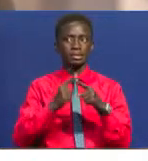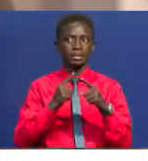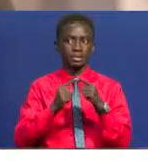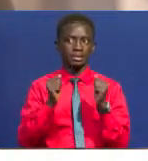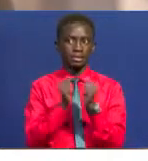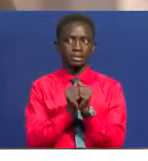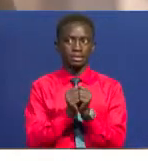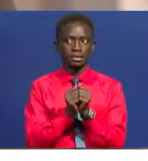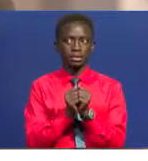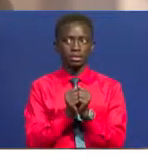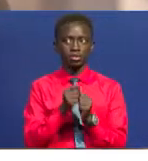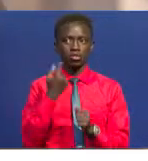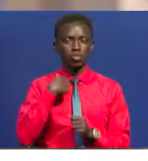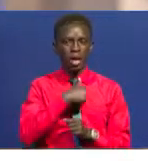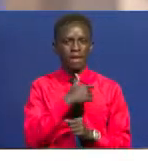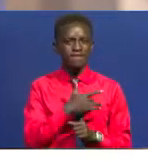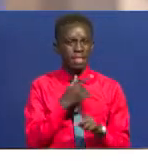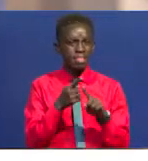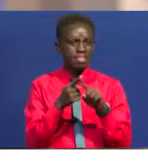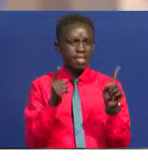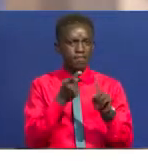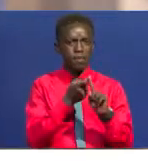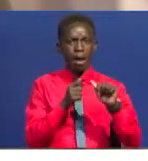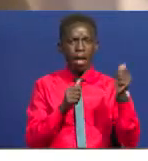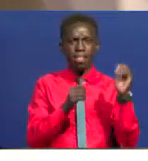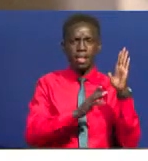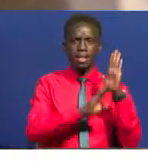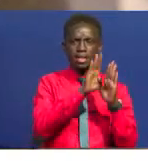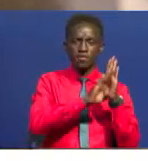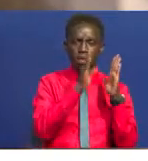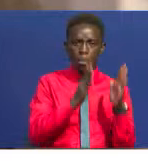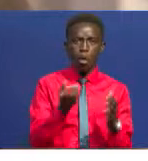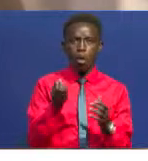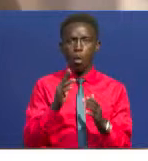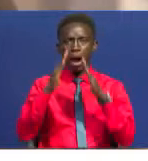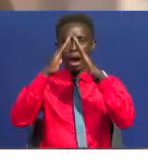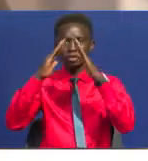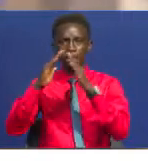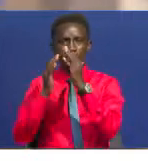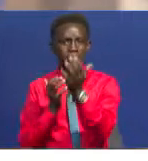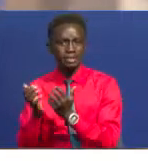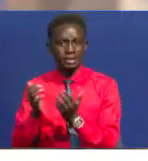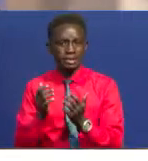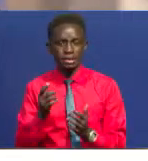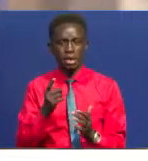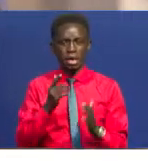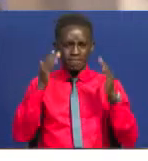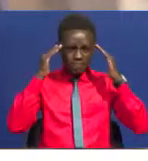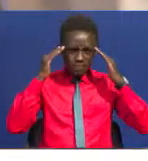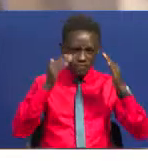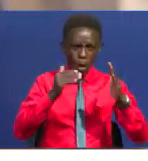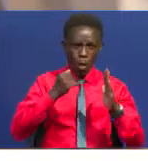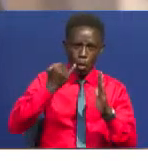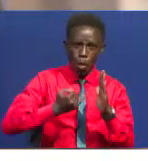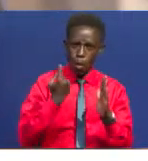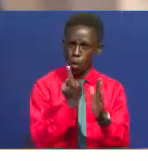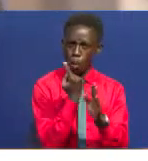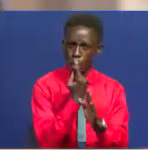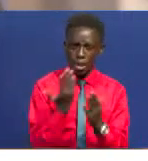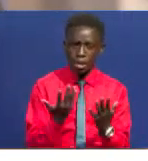sets Ivu apart from other developers and financiers of real estate assets, specifically industrial, is that